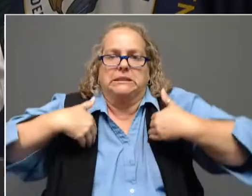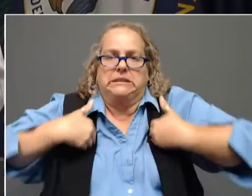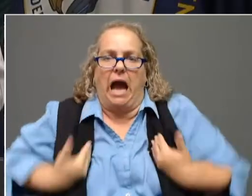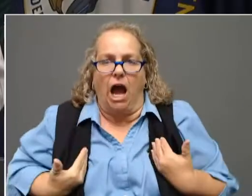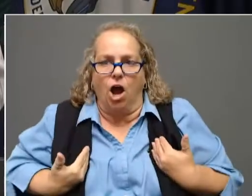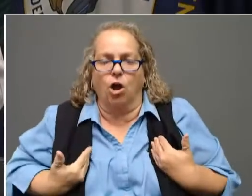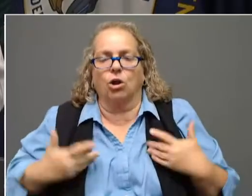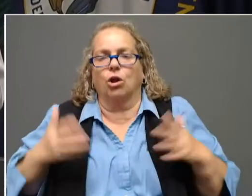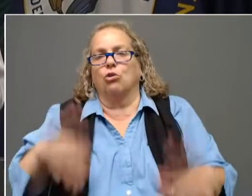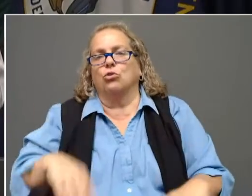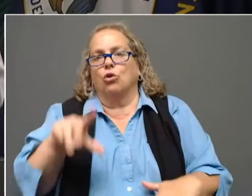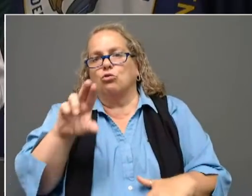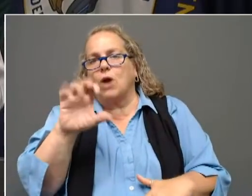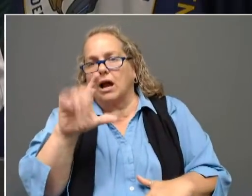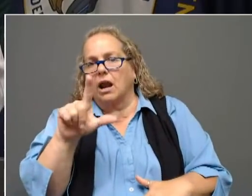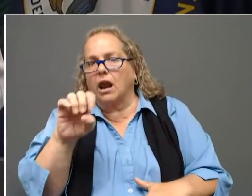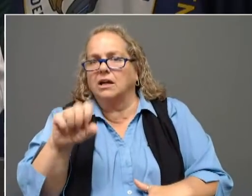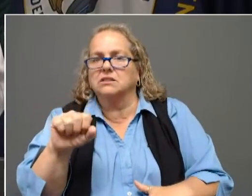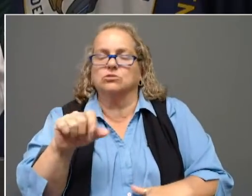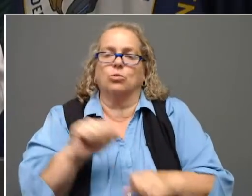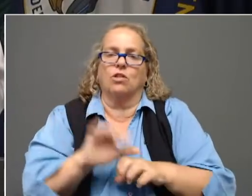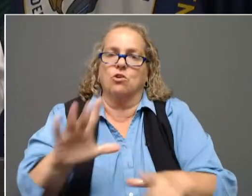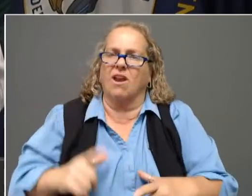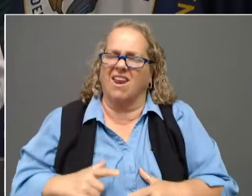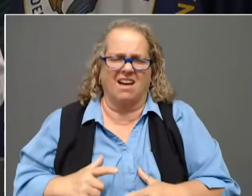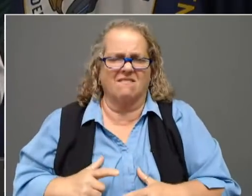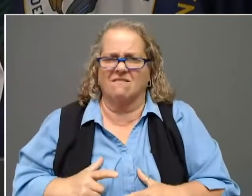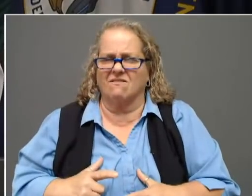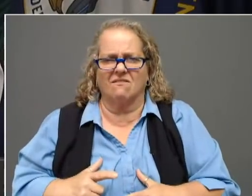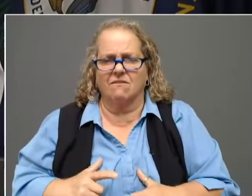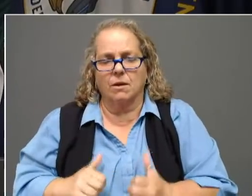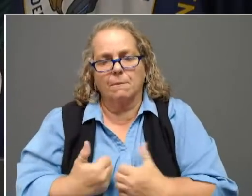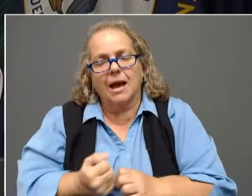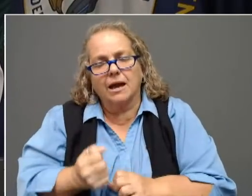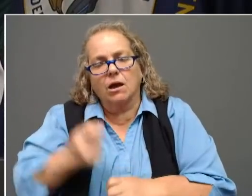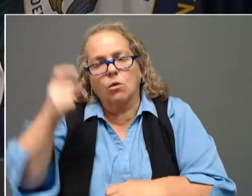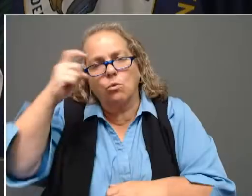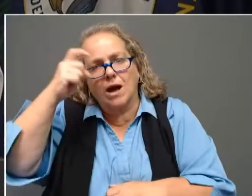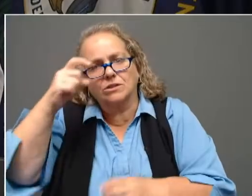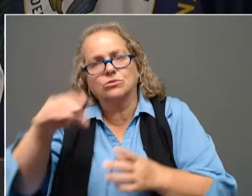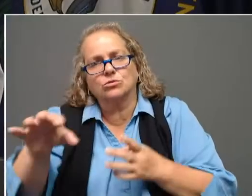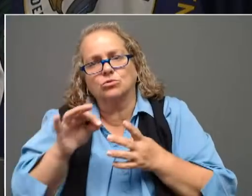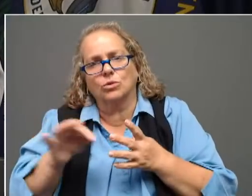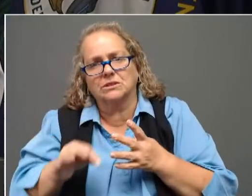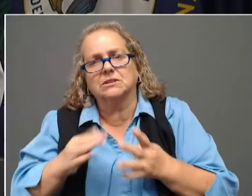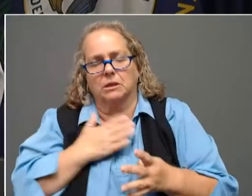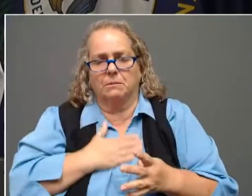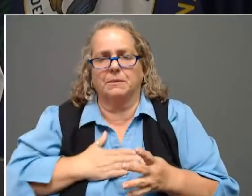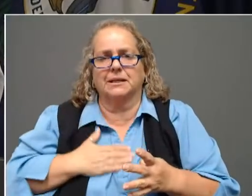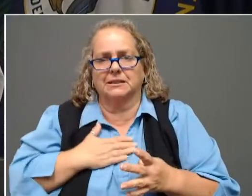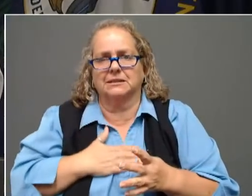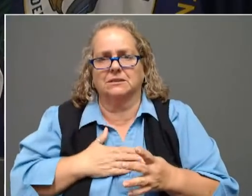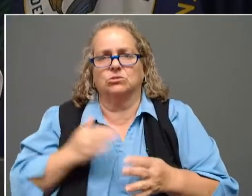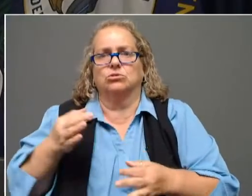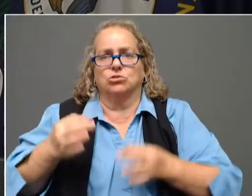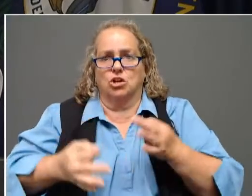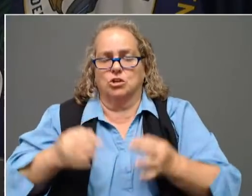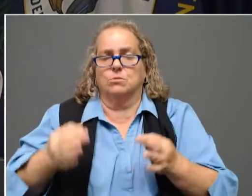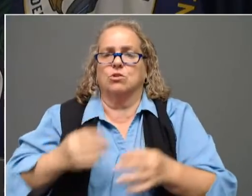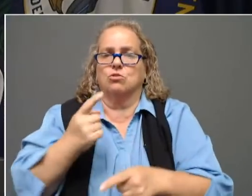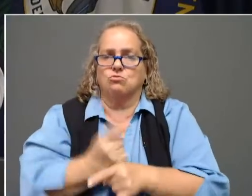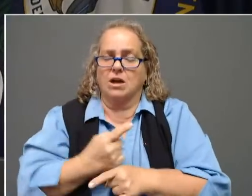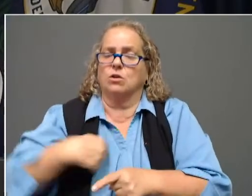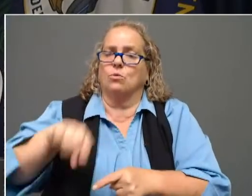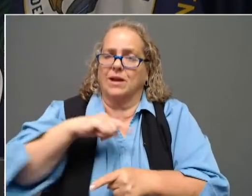you get vaccinated and you act with a bit of a fair and reasonable judgment, we can all be safe and get through this. And let's hope